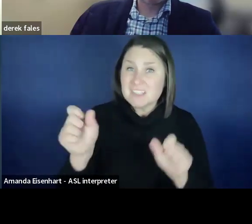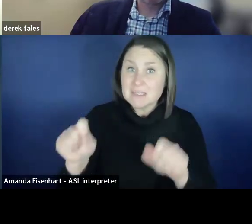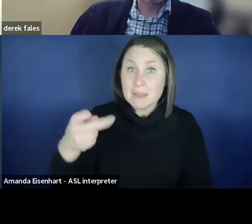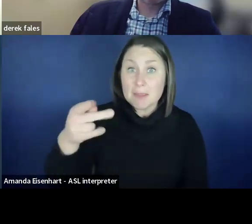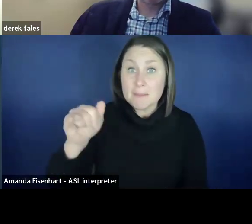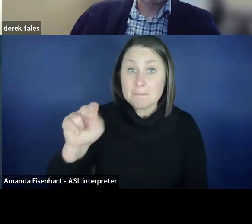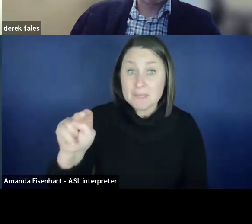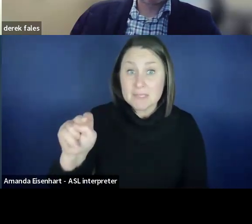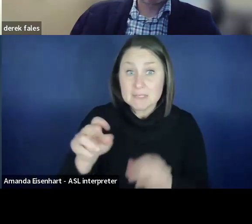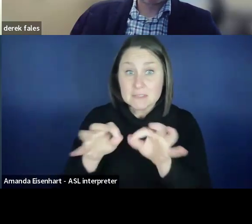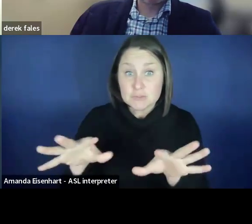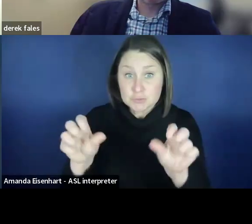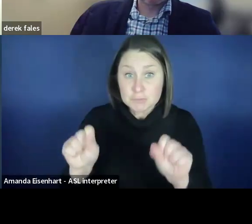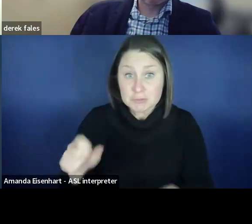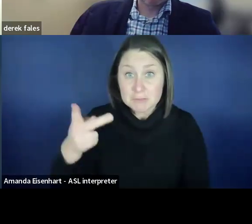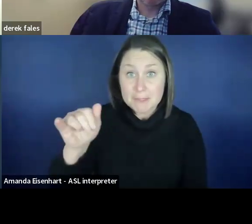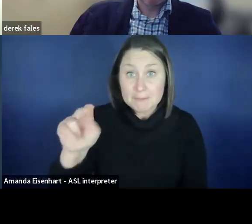the interpreter